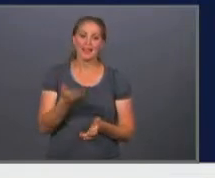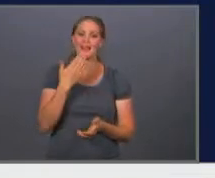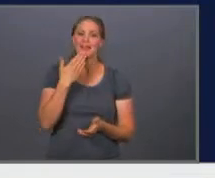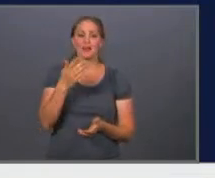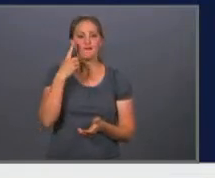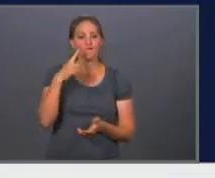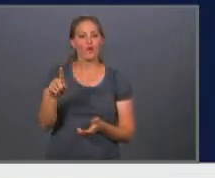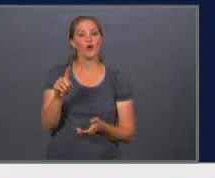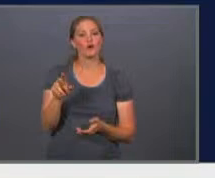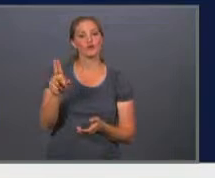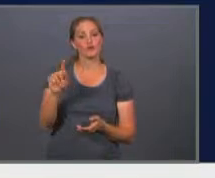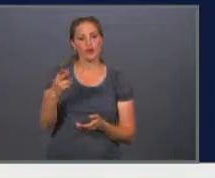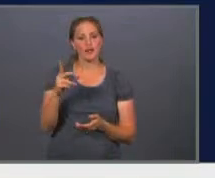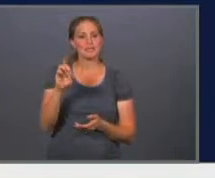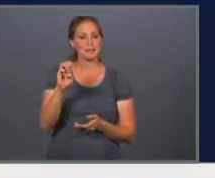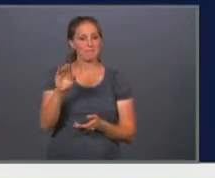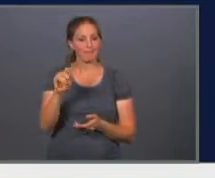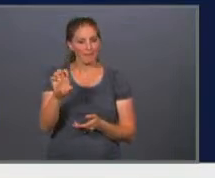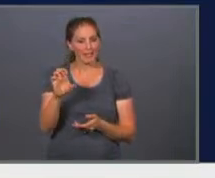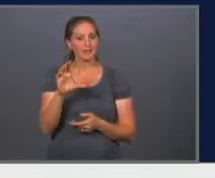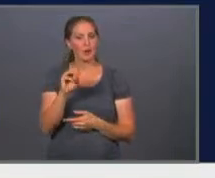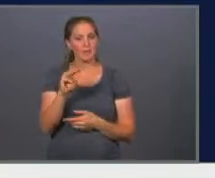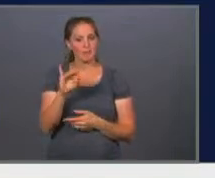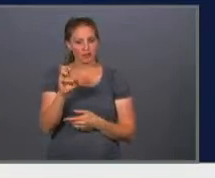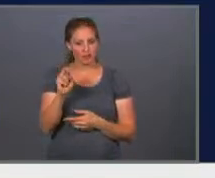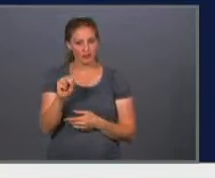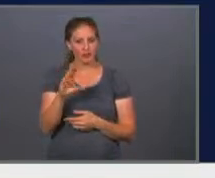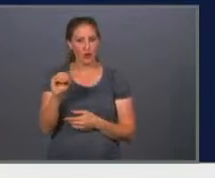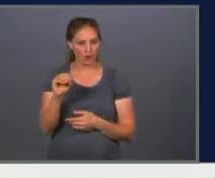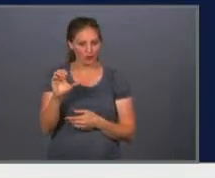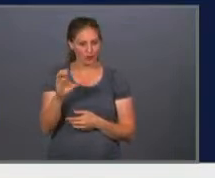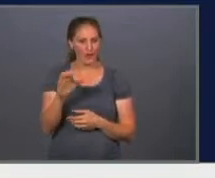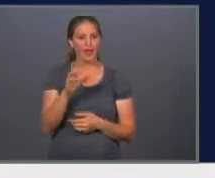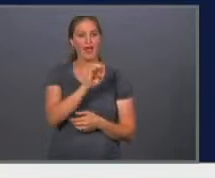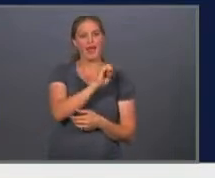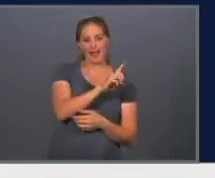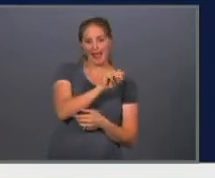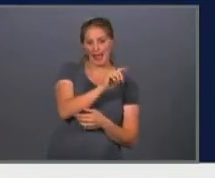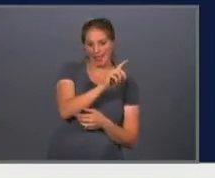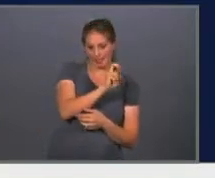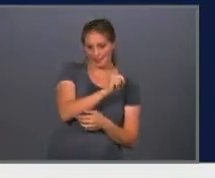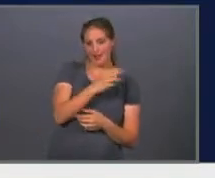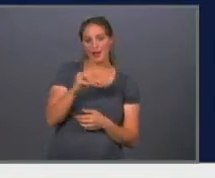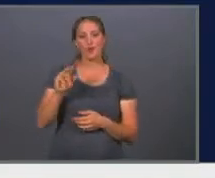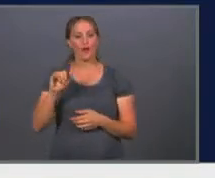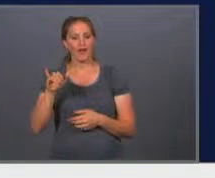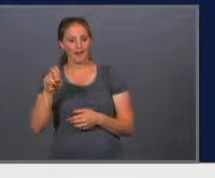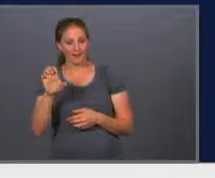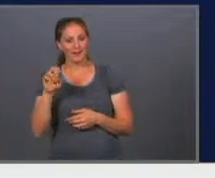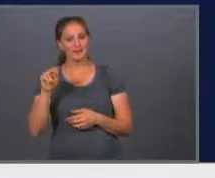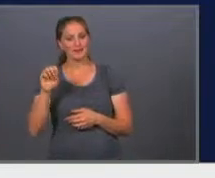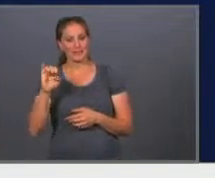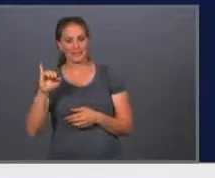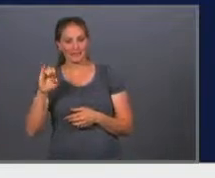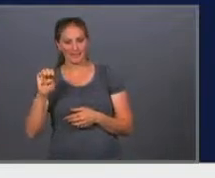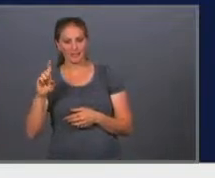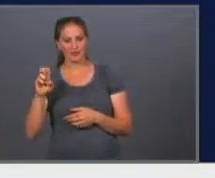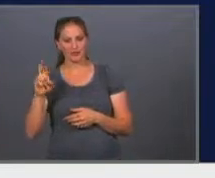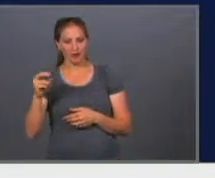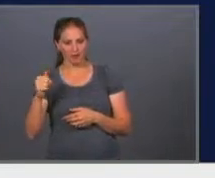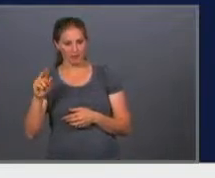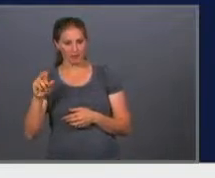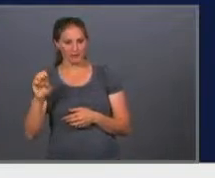Commission co-chairs, Ed Allen and Wayne Niederhauser, along with Eric Nielsen, who is the executive director of the Debate